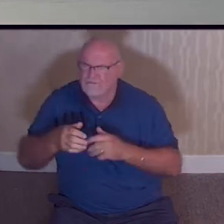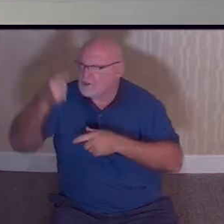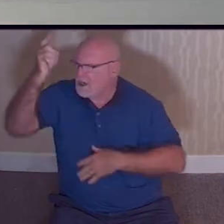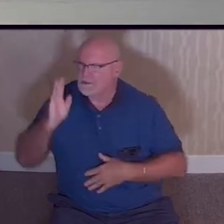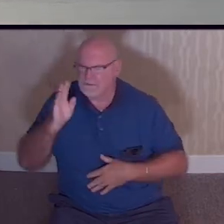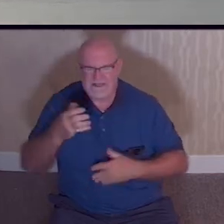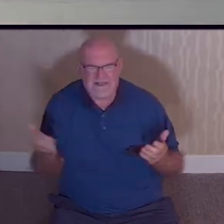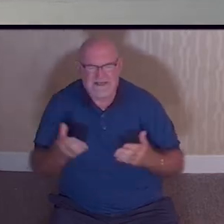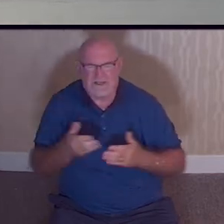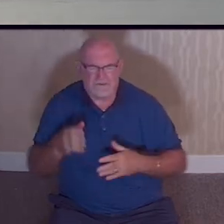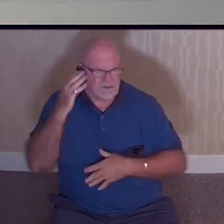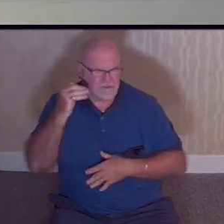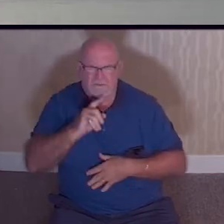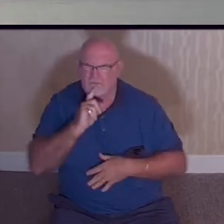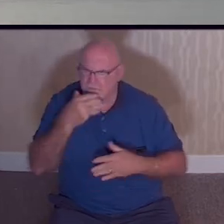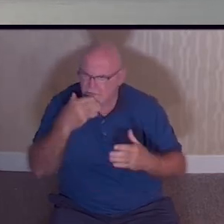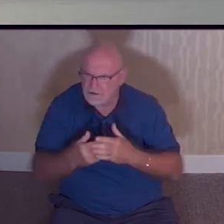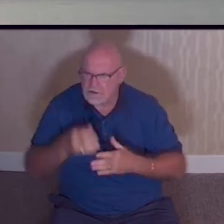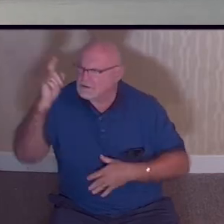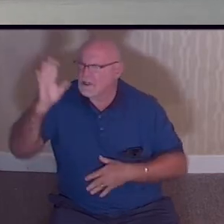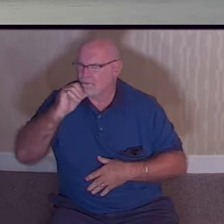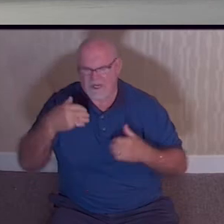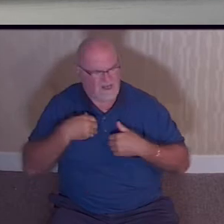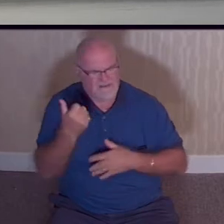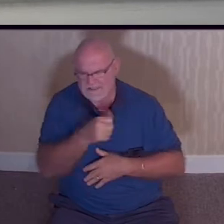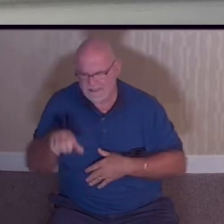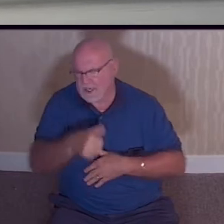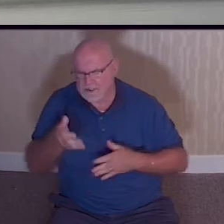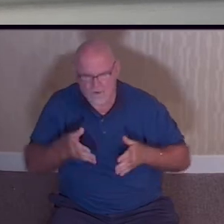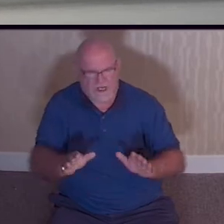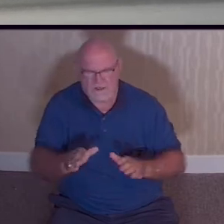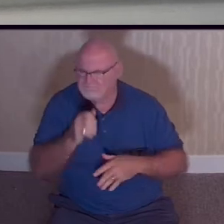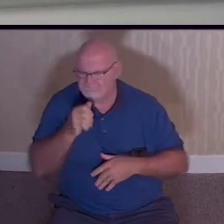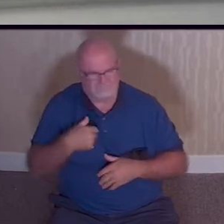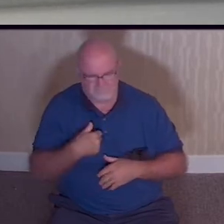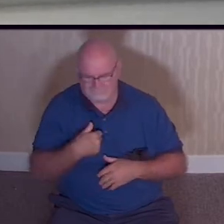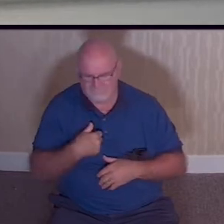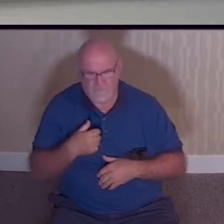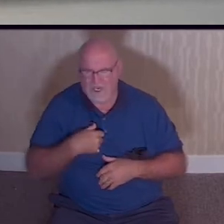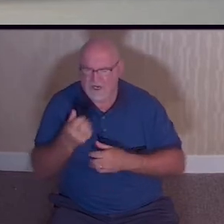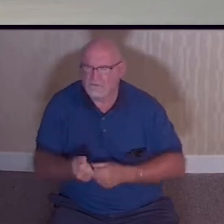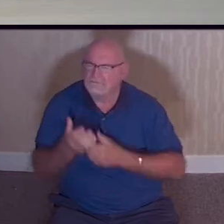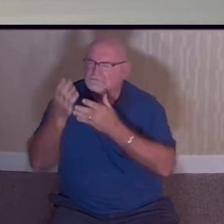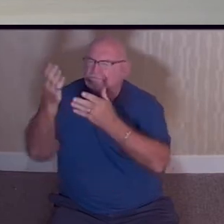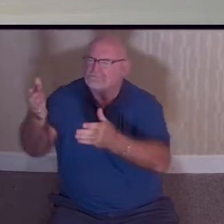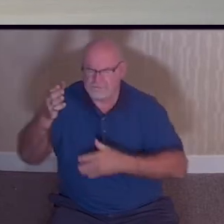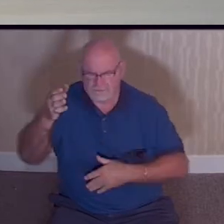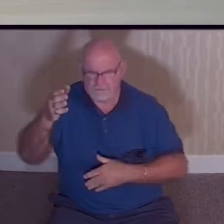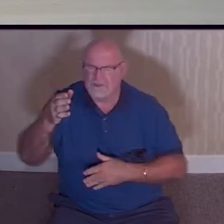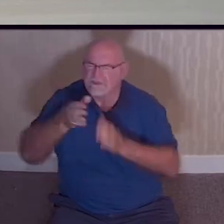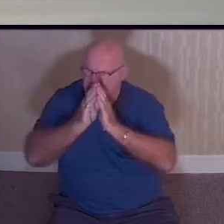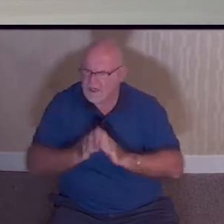to experience great good. God won't have it any other way, and neither will I. So I release this prayer into the mind of